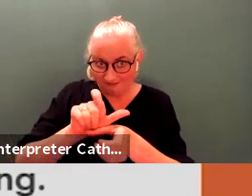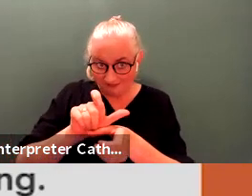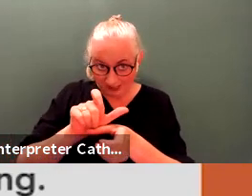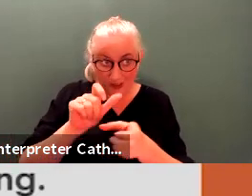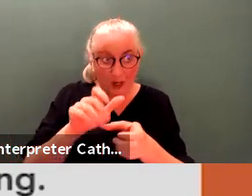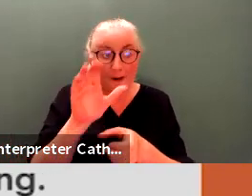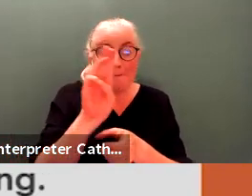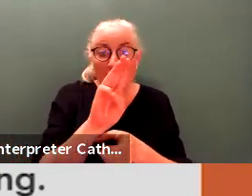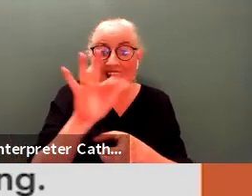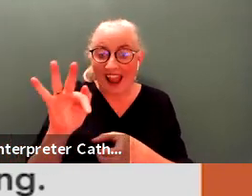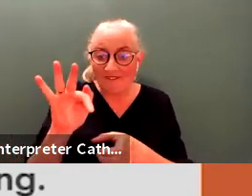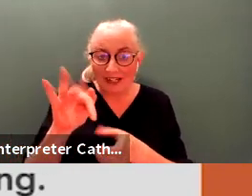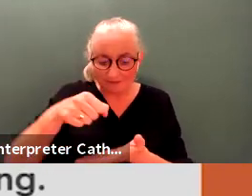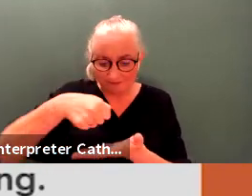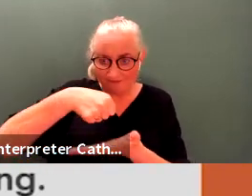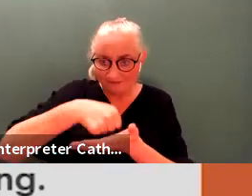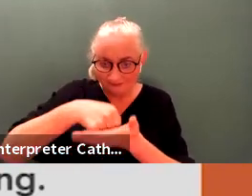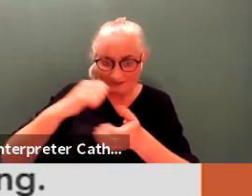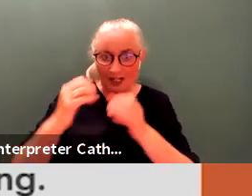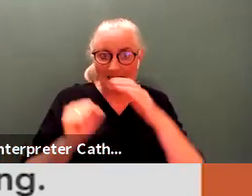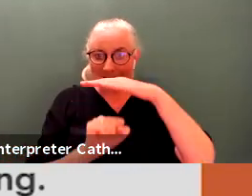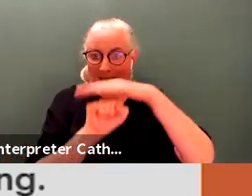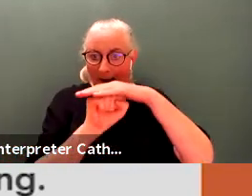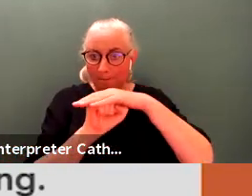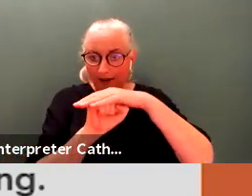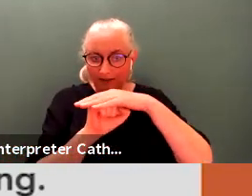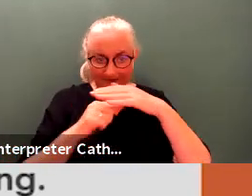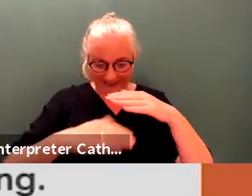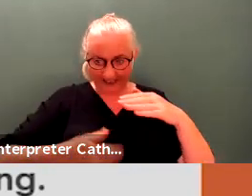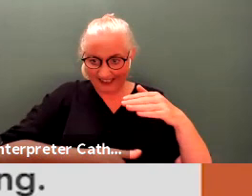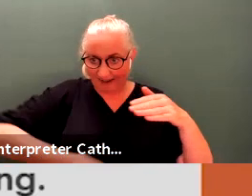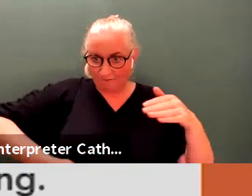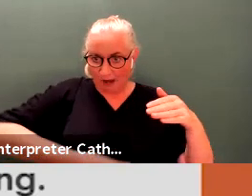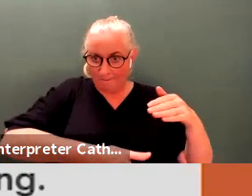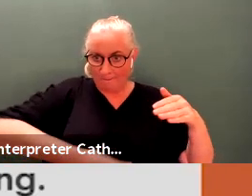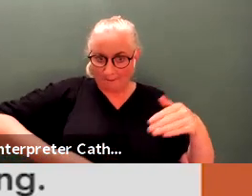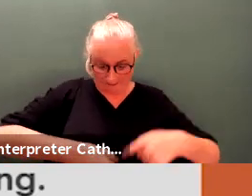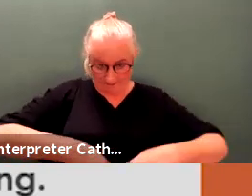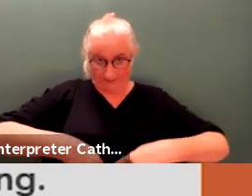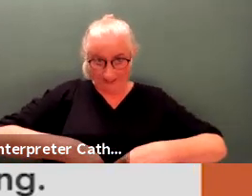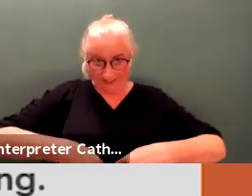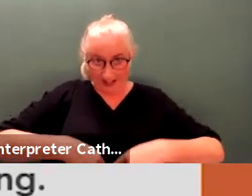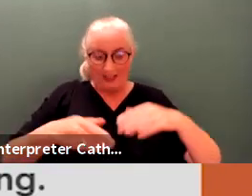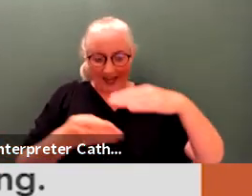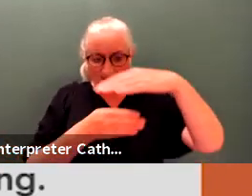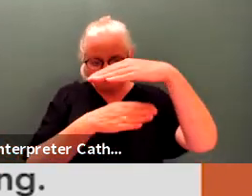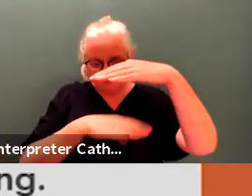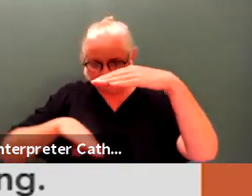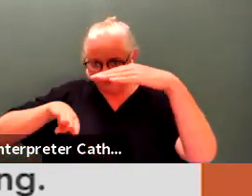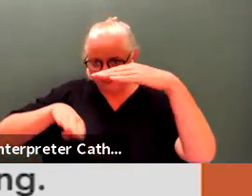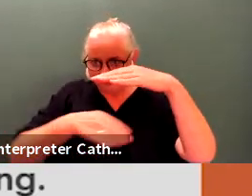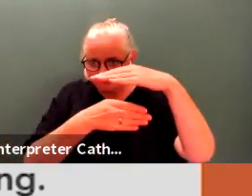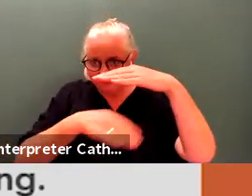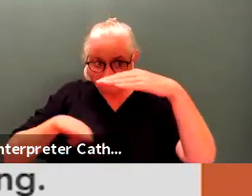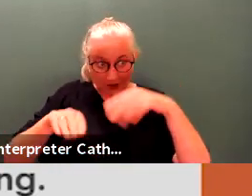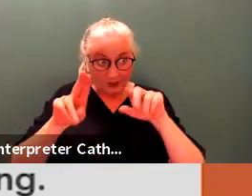is the base of the can. Sitting at the top, you have your diaphragm, and then the abdominal or your core muscles are wrapping around, so